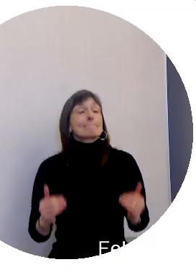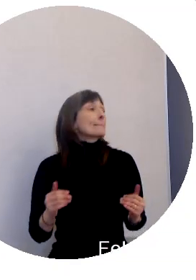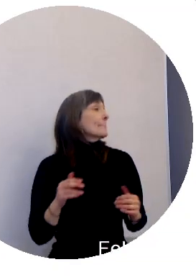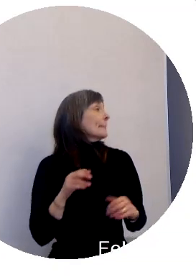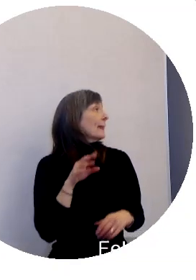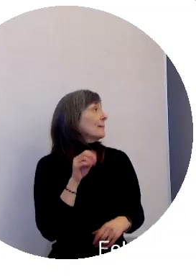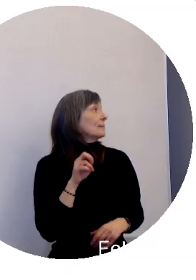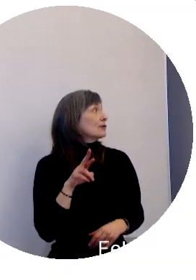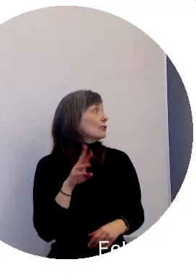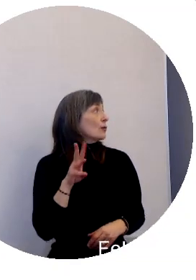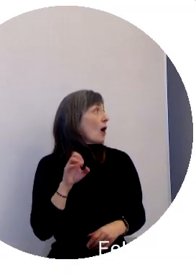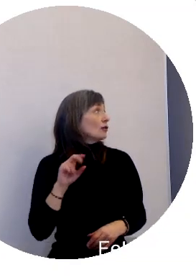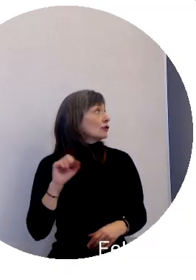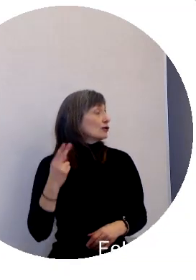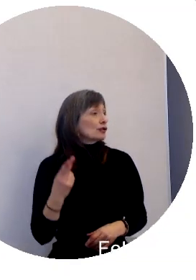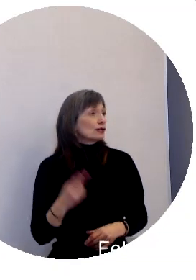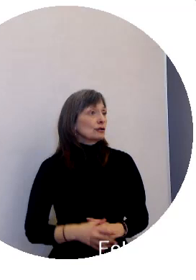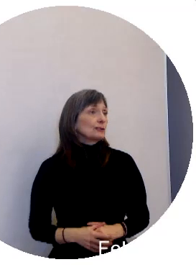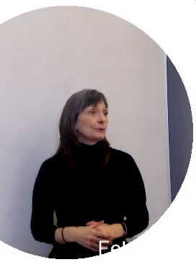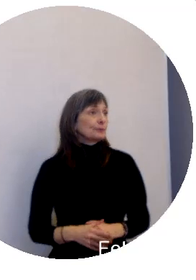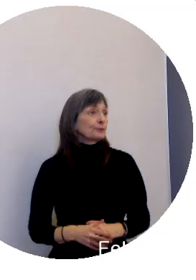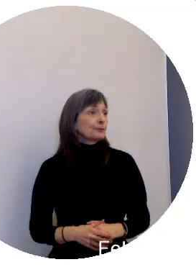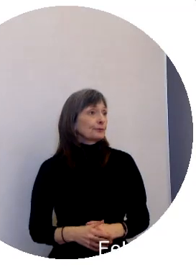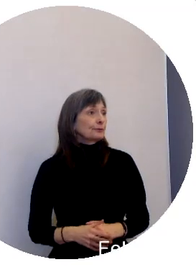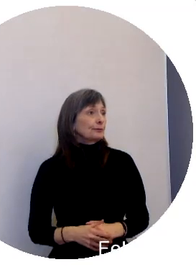Next, Mr. Walsh.